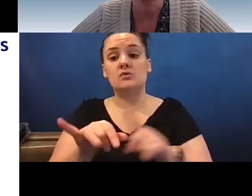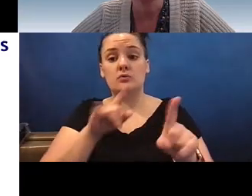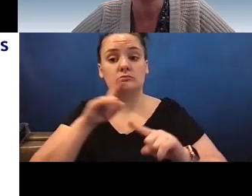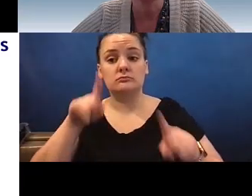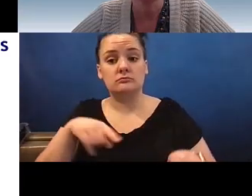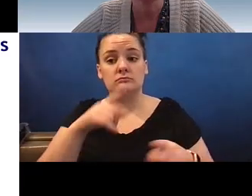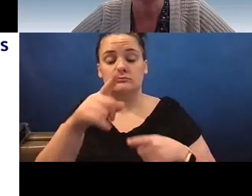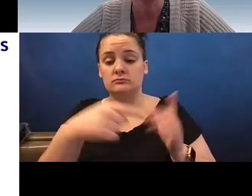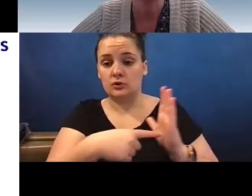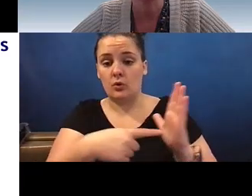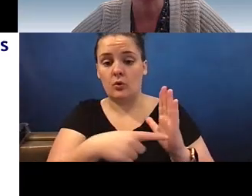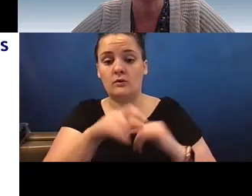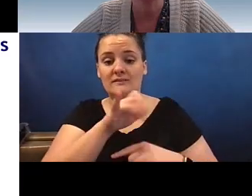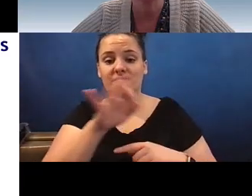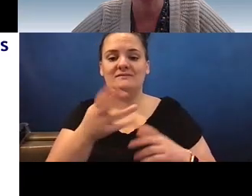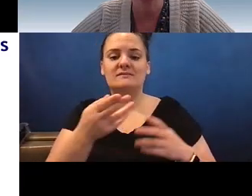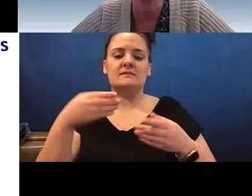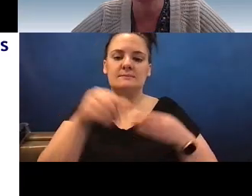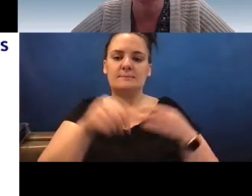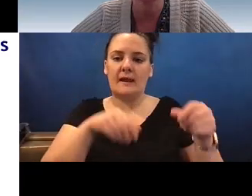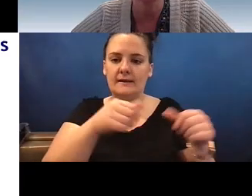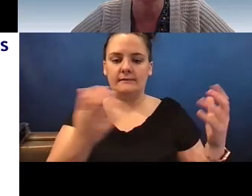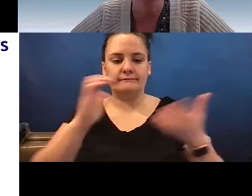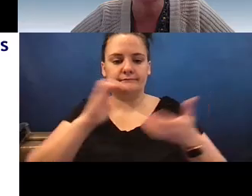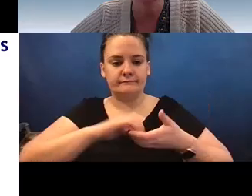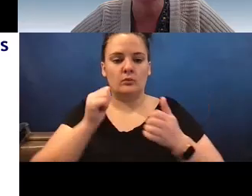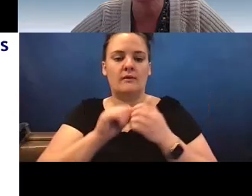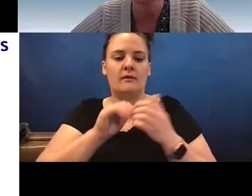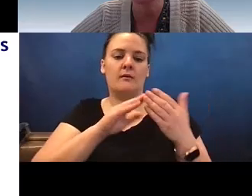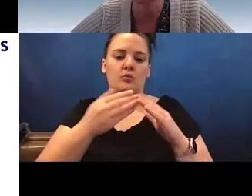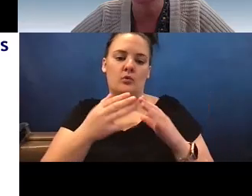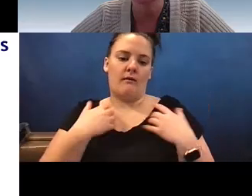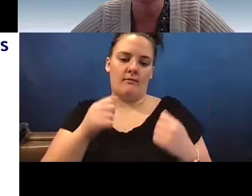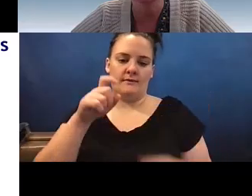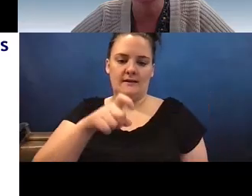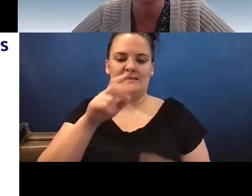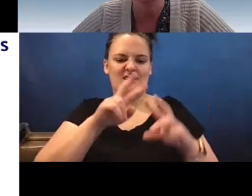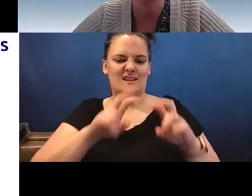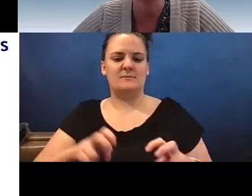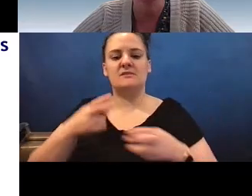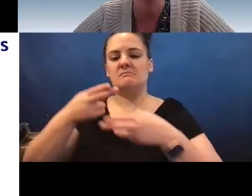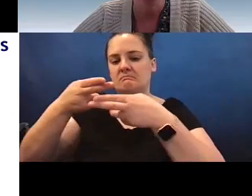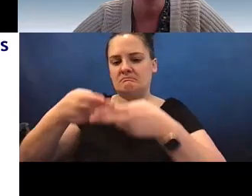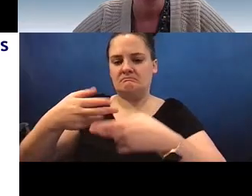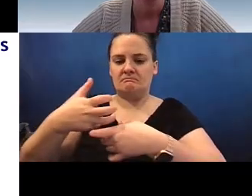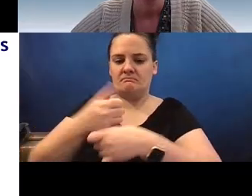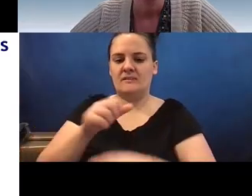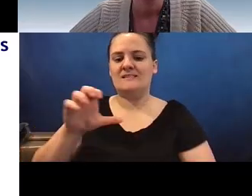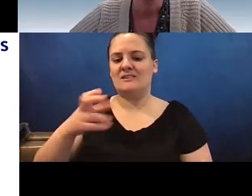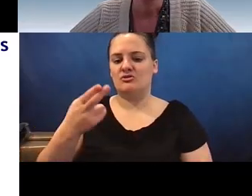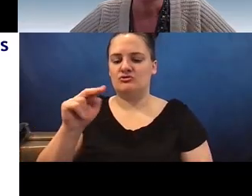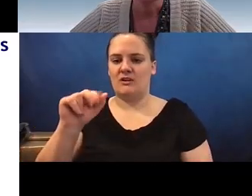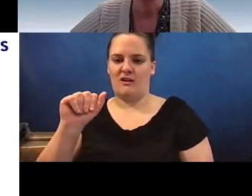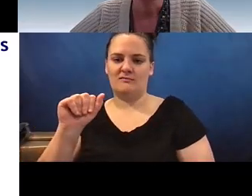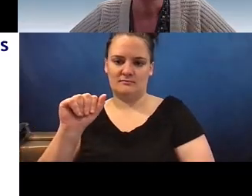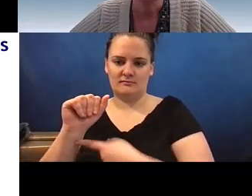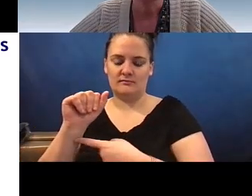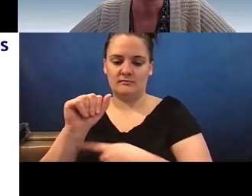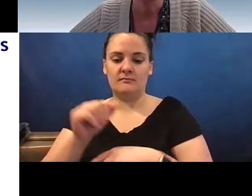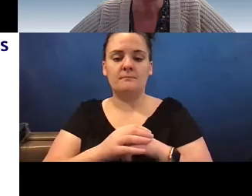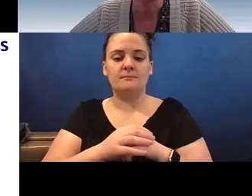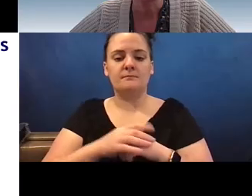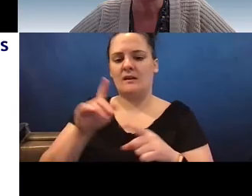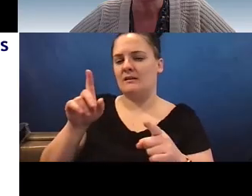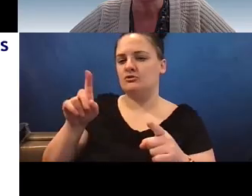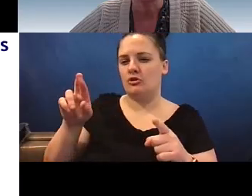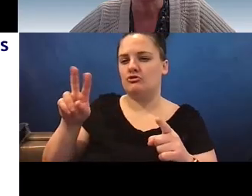aligns with community health needs assessments, or CHNAs. You heard Dr. Vissers mention those assessments in the panel earlier. One powerful